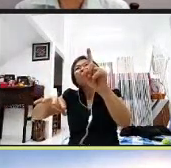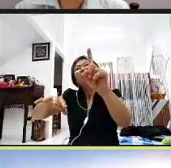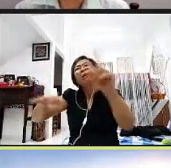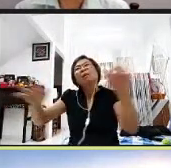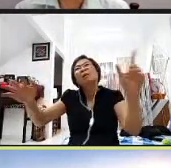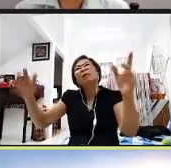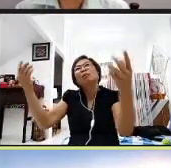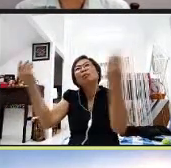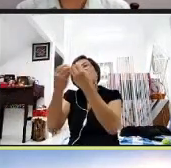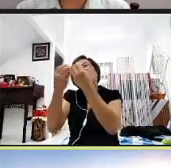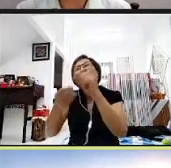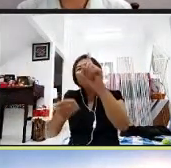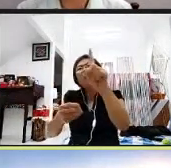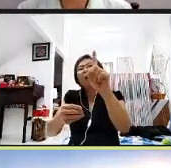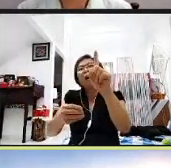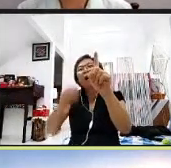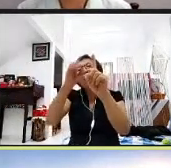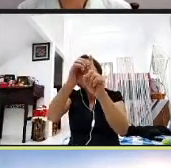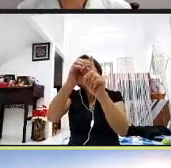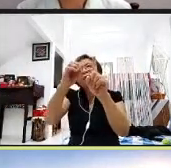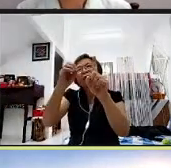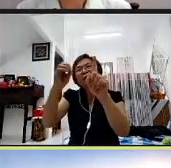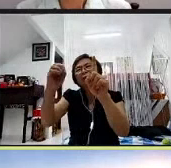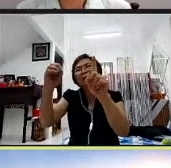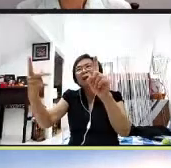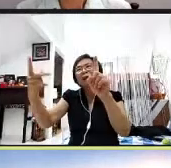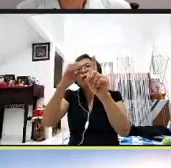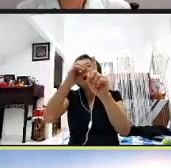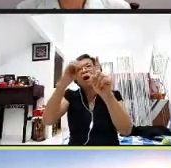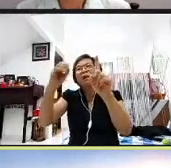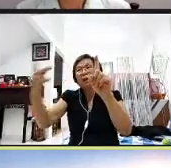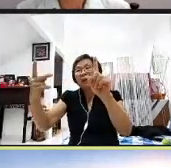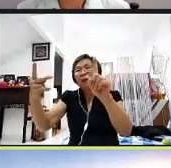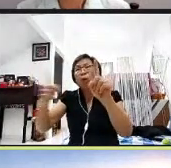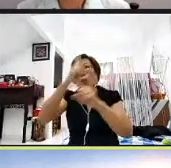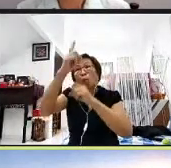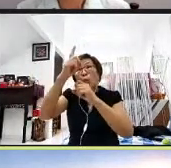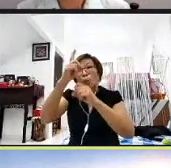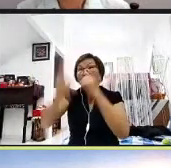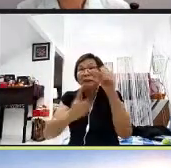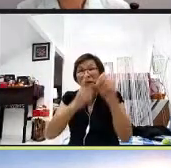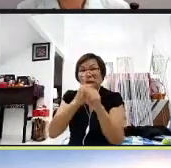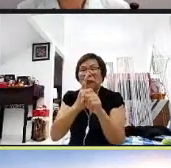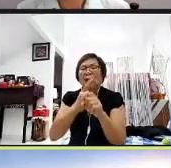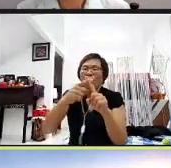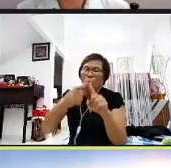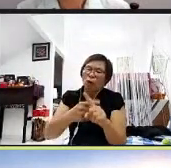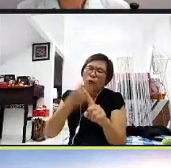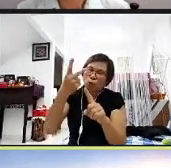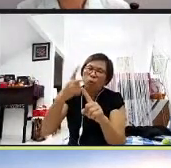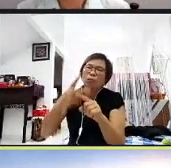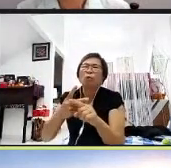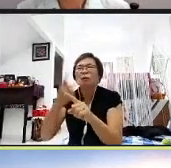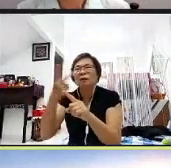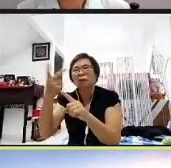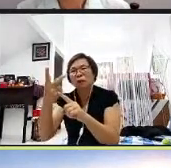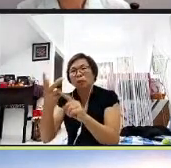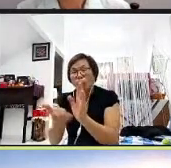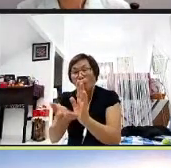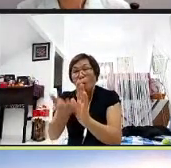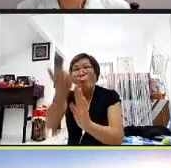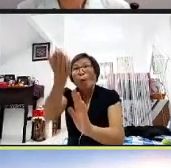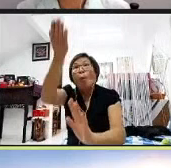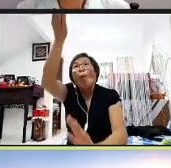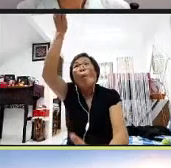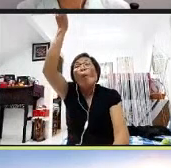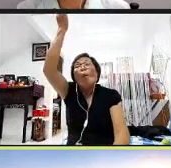100,000 cases over 1 year. But in February and in March, every month we have increased by exponentially